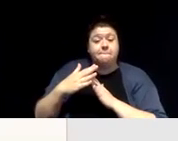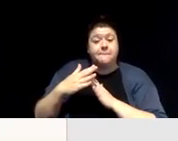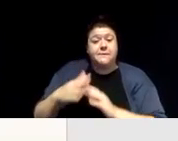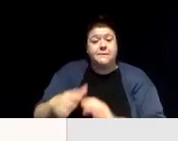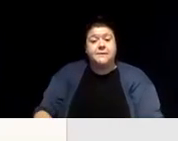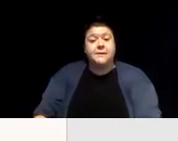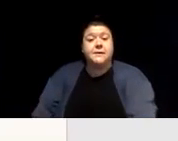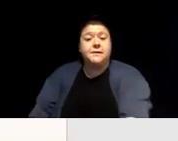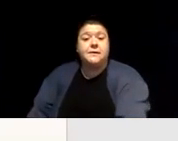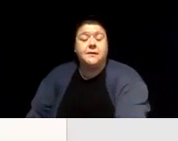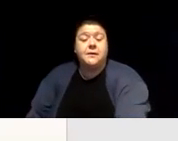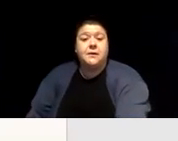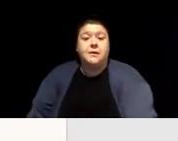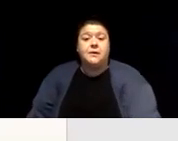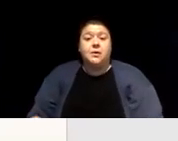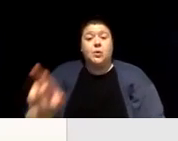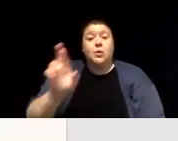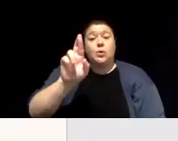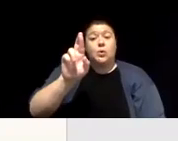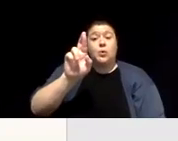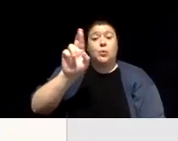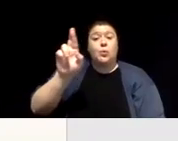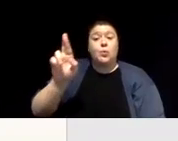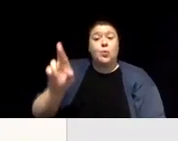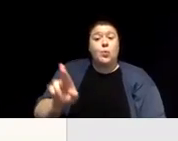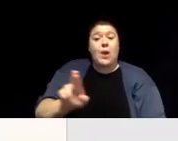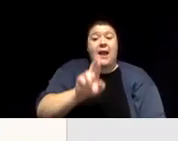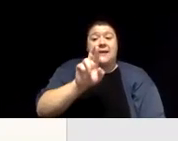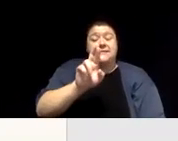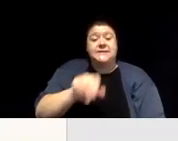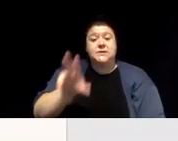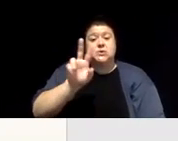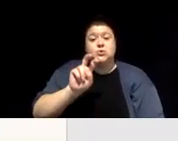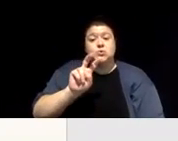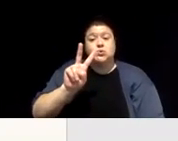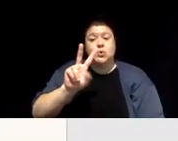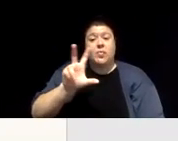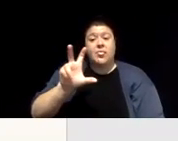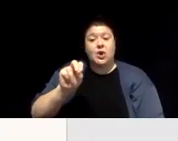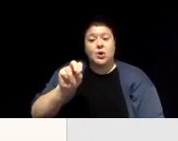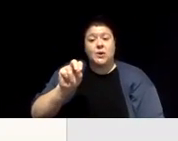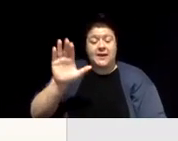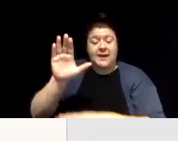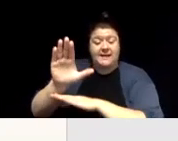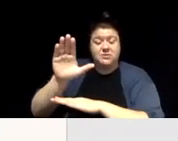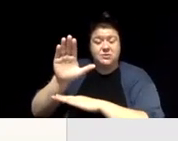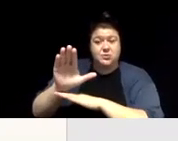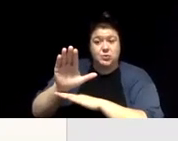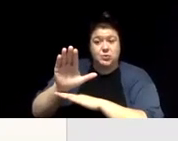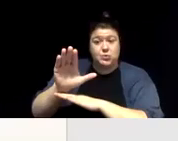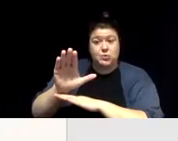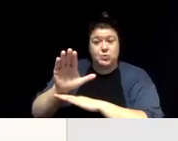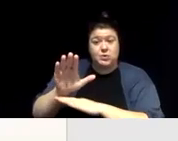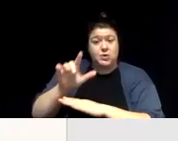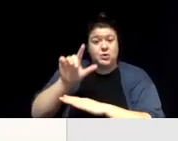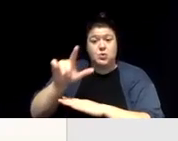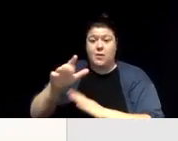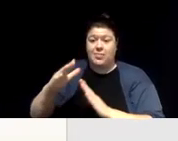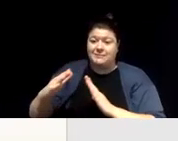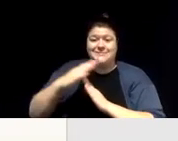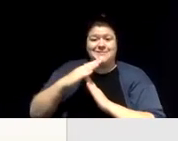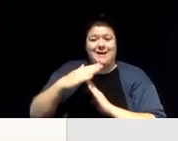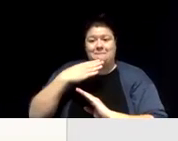when you go towards the right at 2:30 in the afternoon, this is when you are at your peak, okay? You're in your very